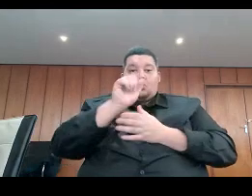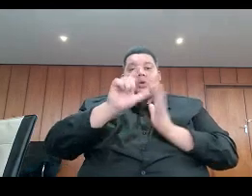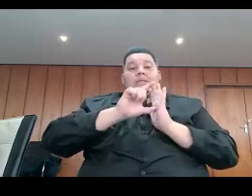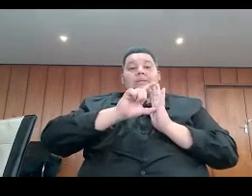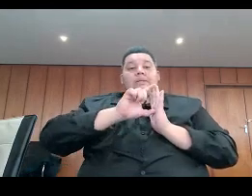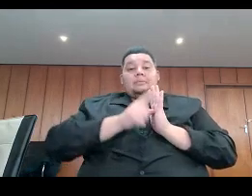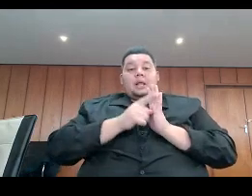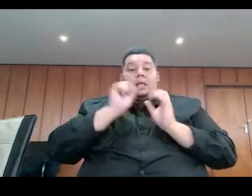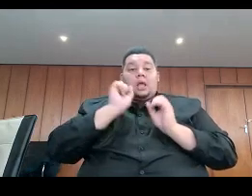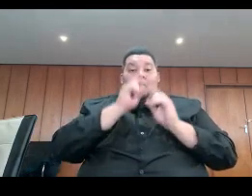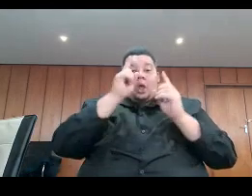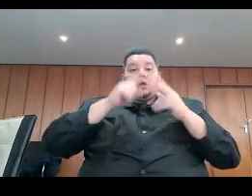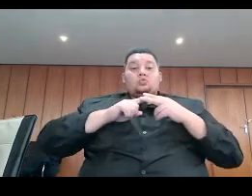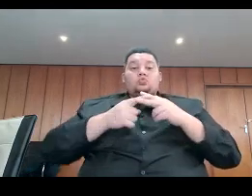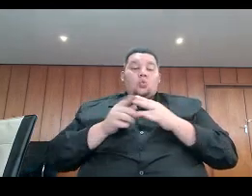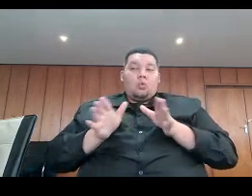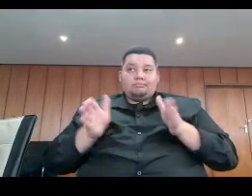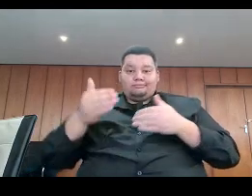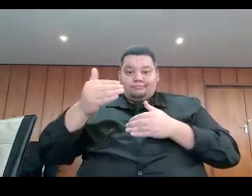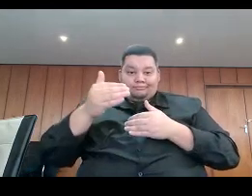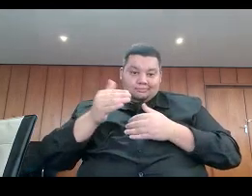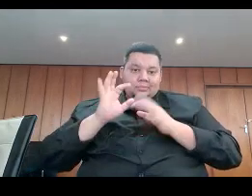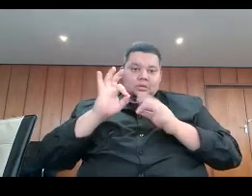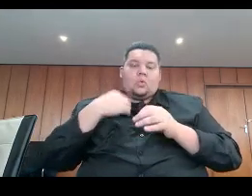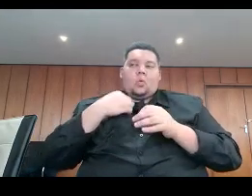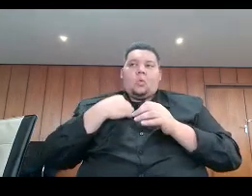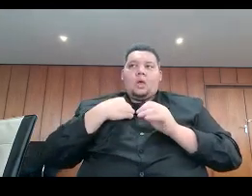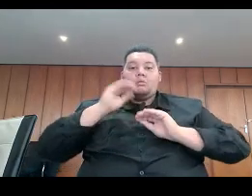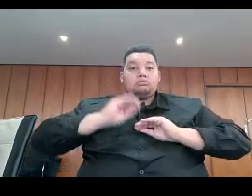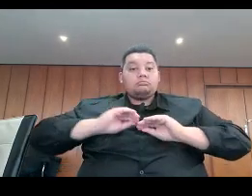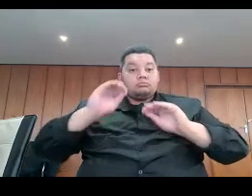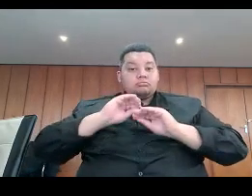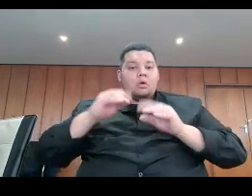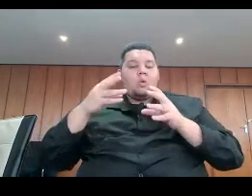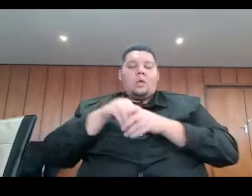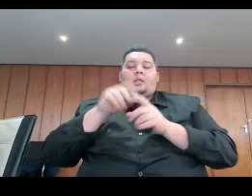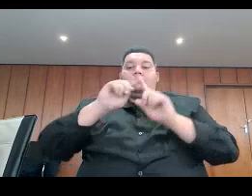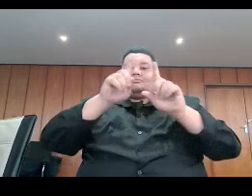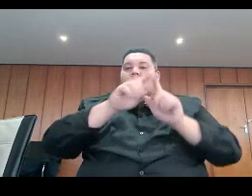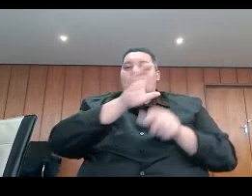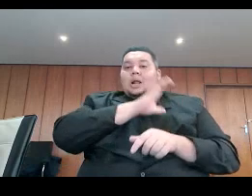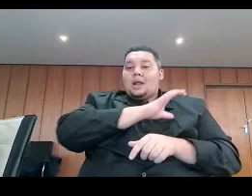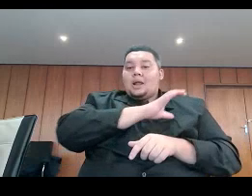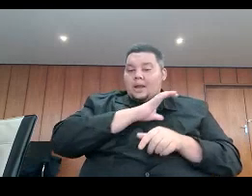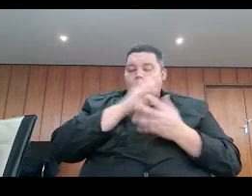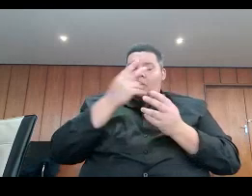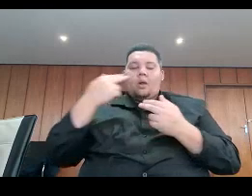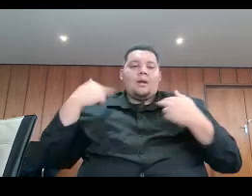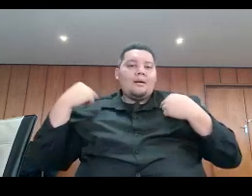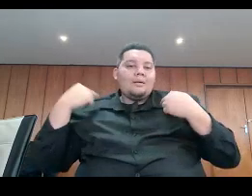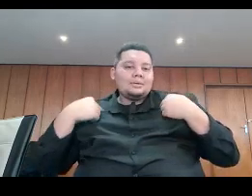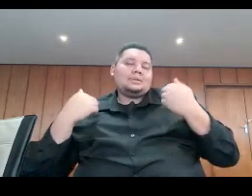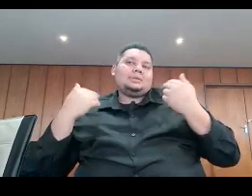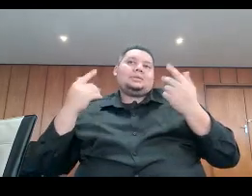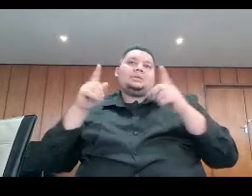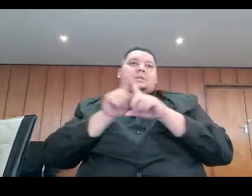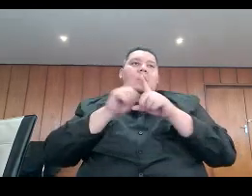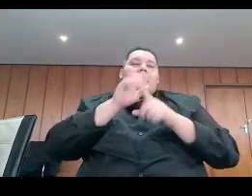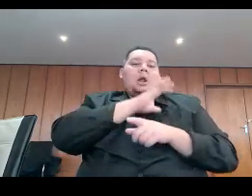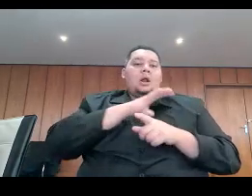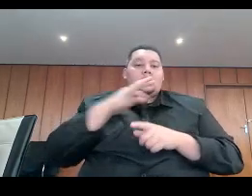Toolkit, which is worked through with clinics or nurses and